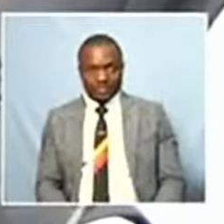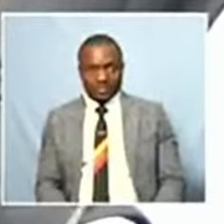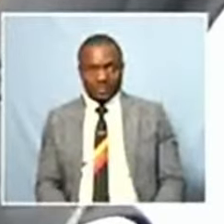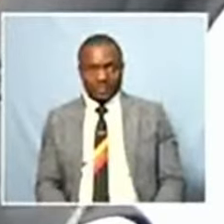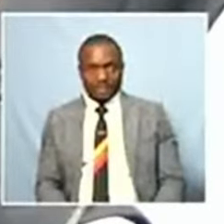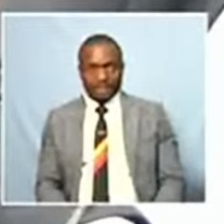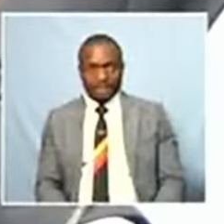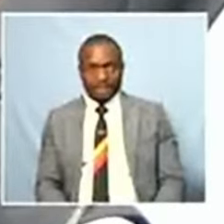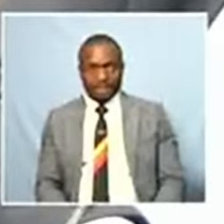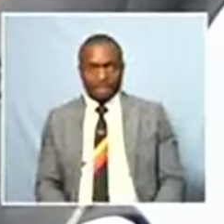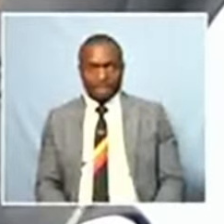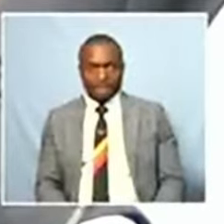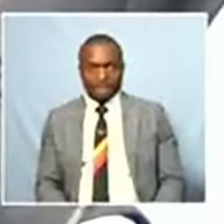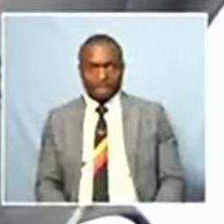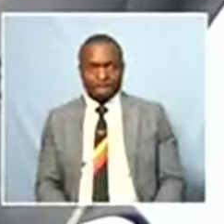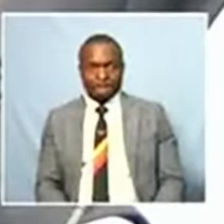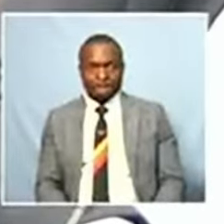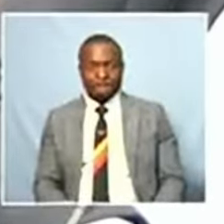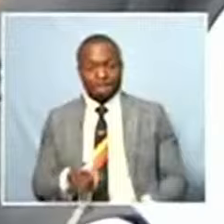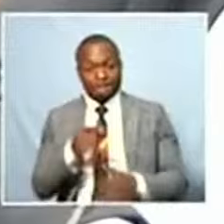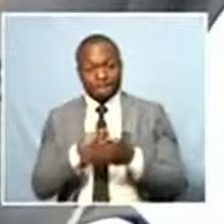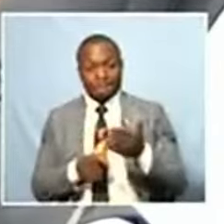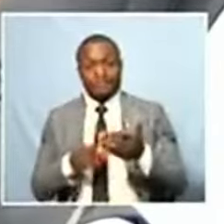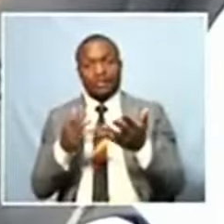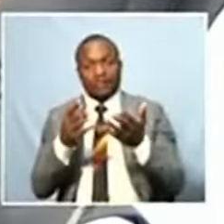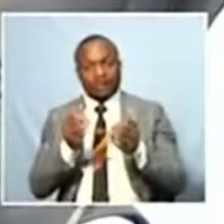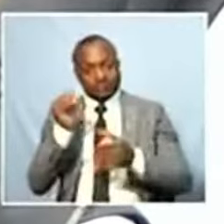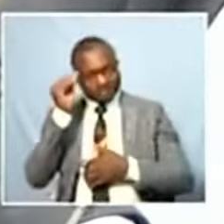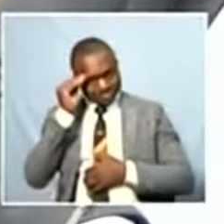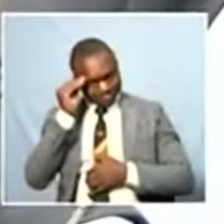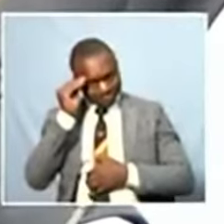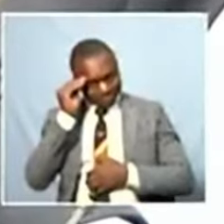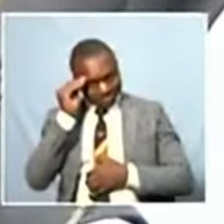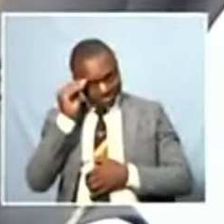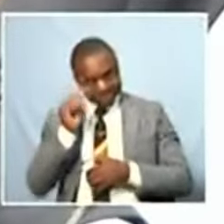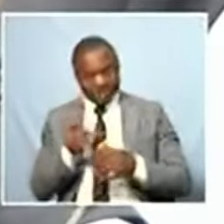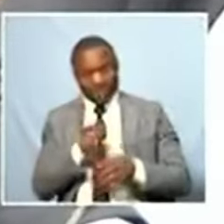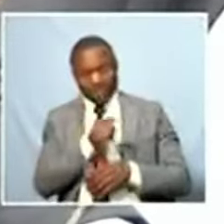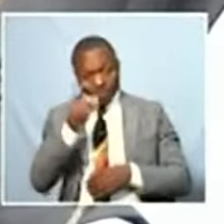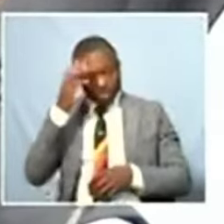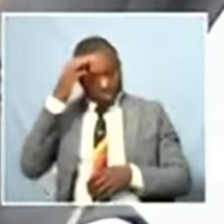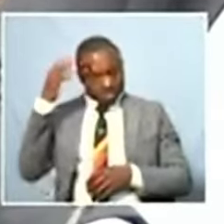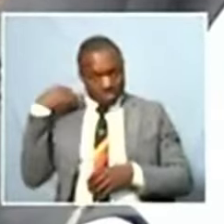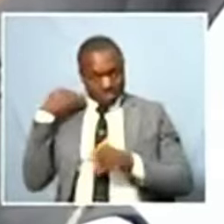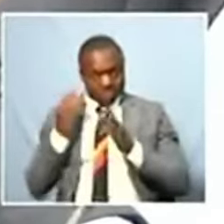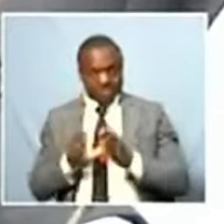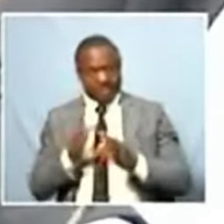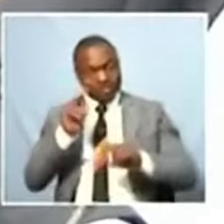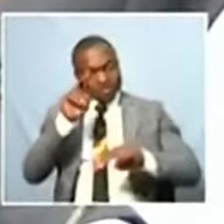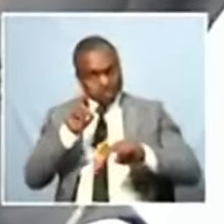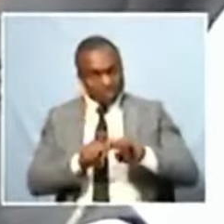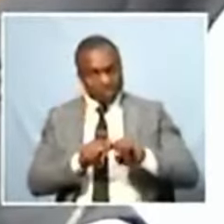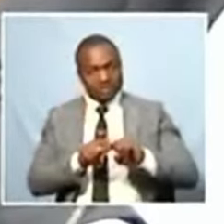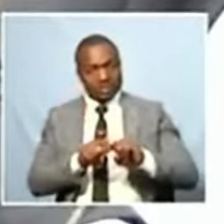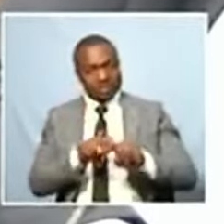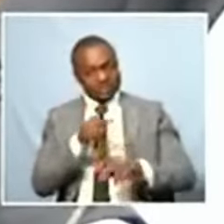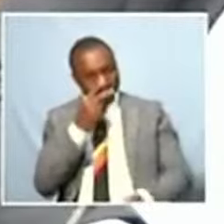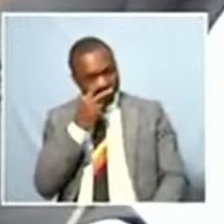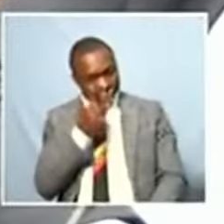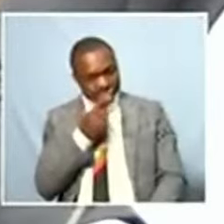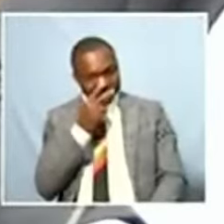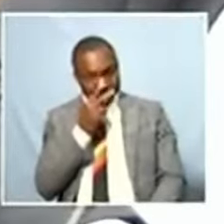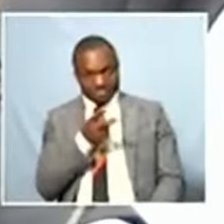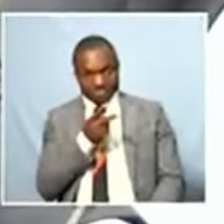for a long time. So what I'm trying to find out is, as technocrats, have we sat down and looked at